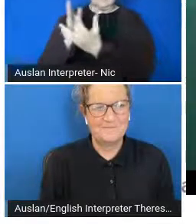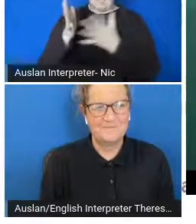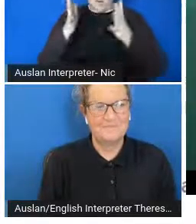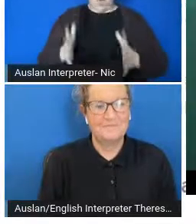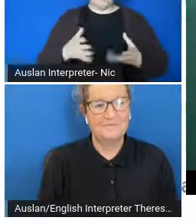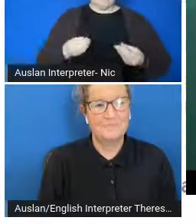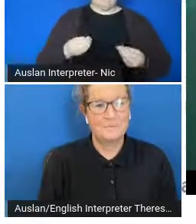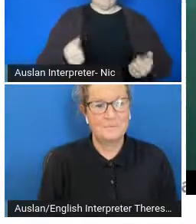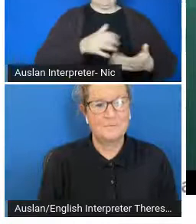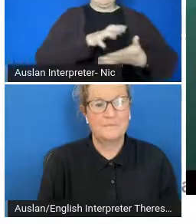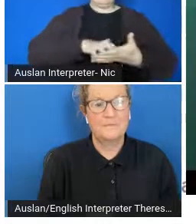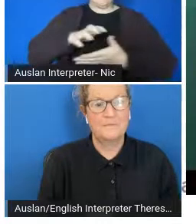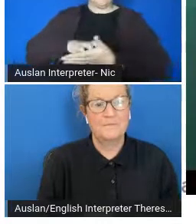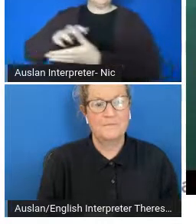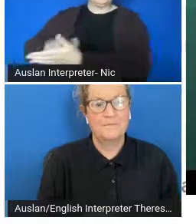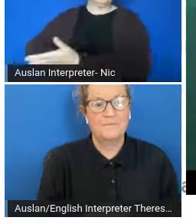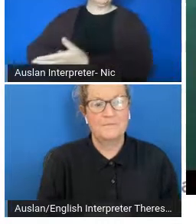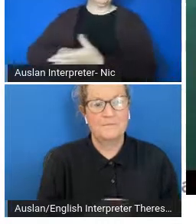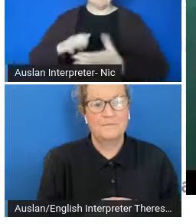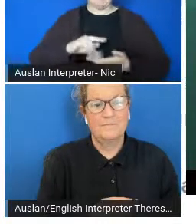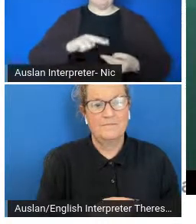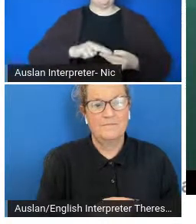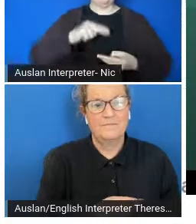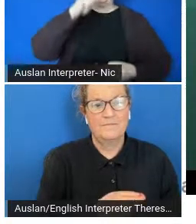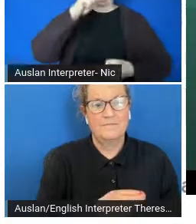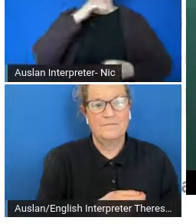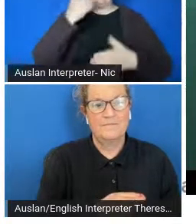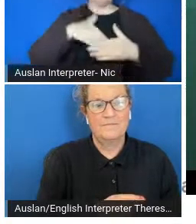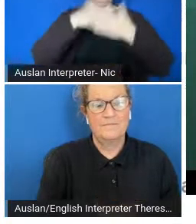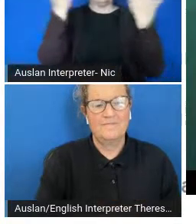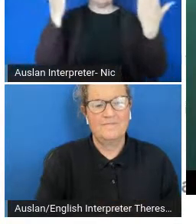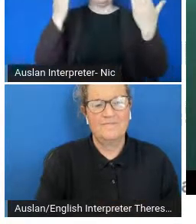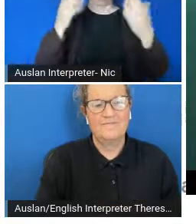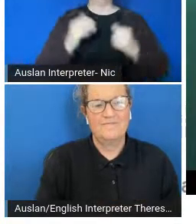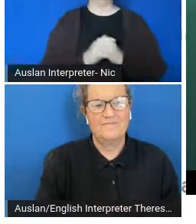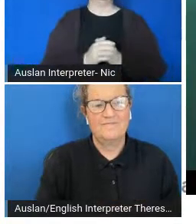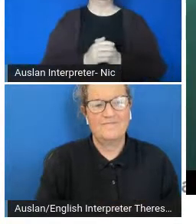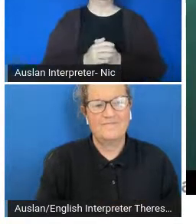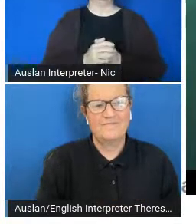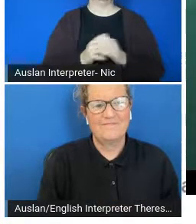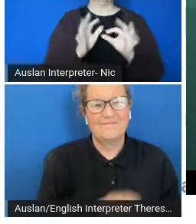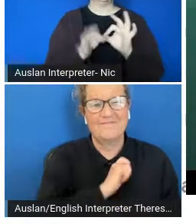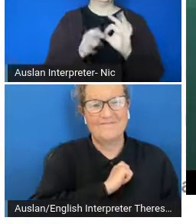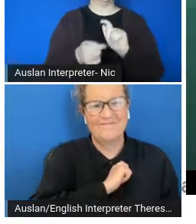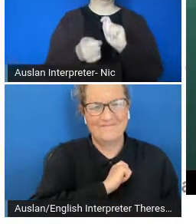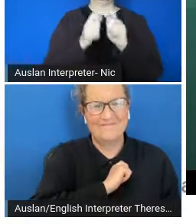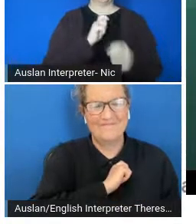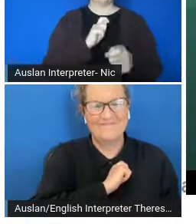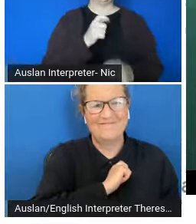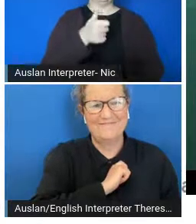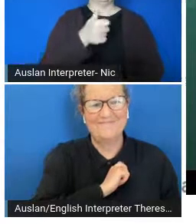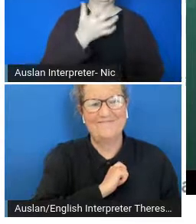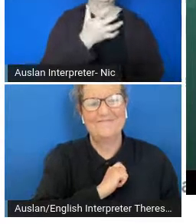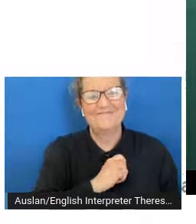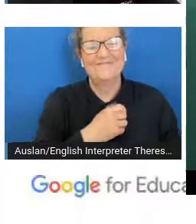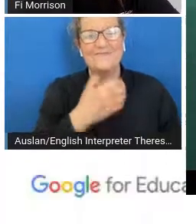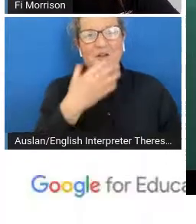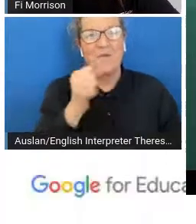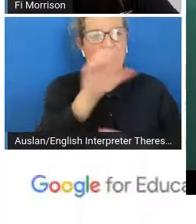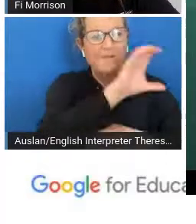But we also do Zoom sessions. So you'll find that we're doing Zoom sessions, and we've got a portal on our website where we